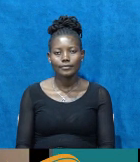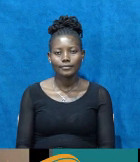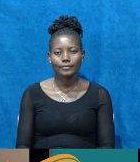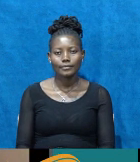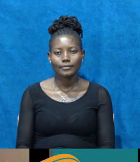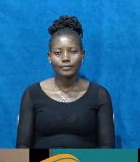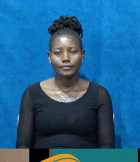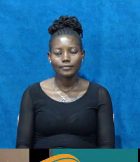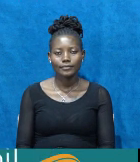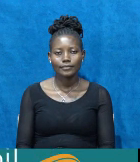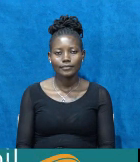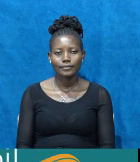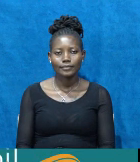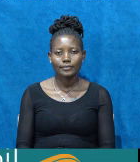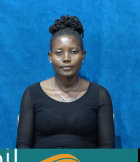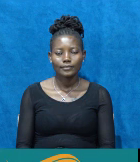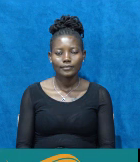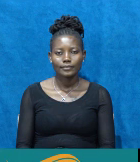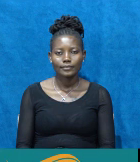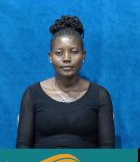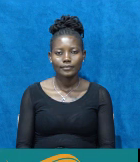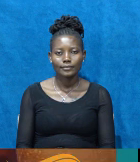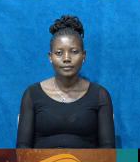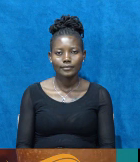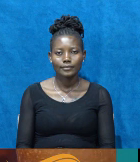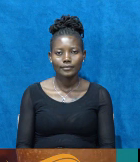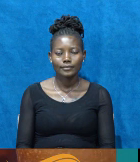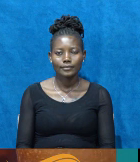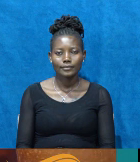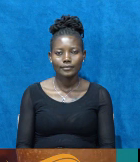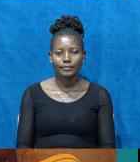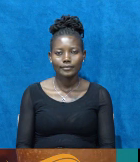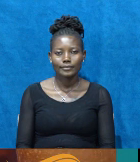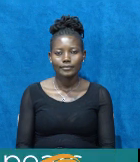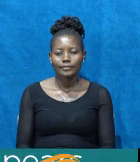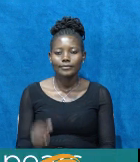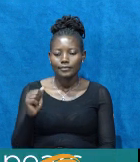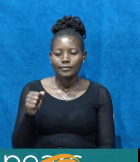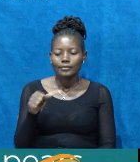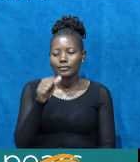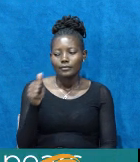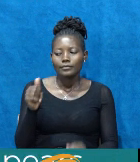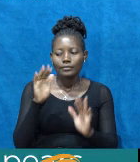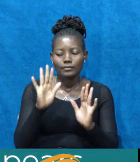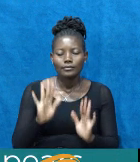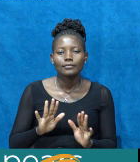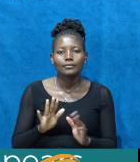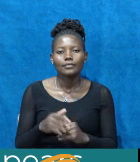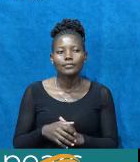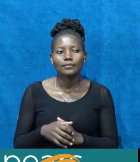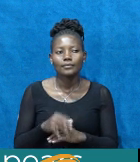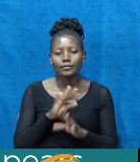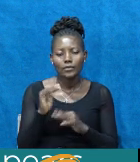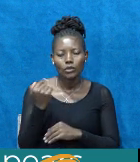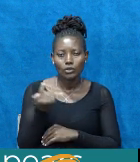with that, we are now looking at other important nutrients in recovery. So other